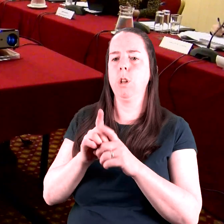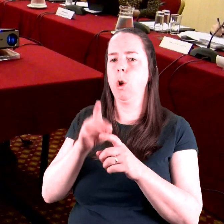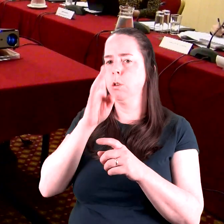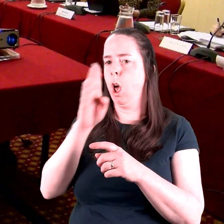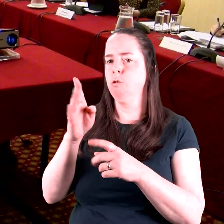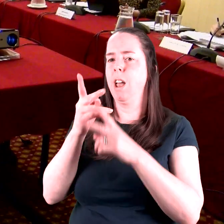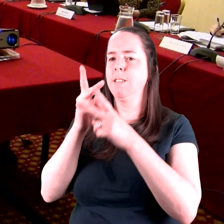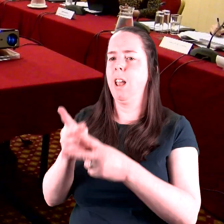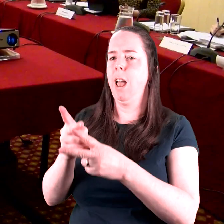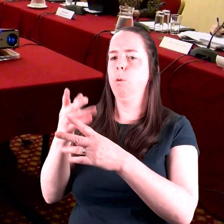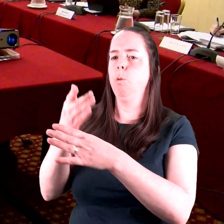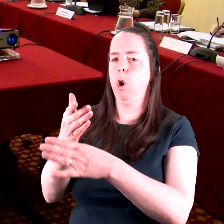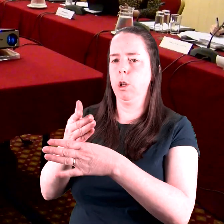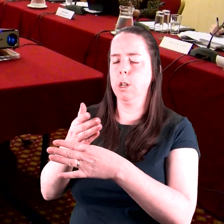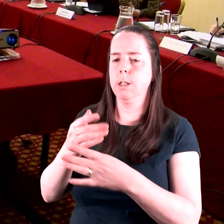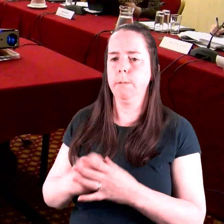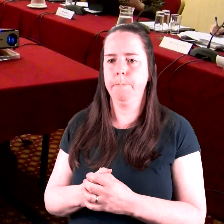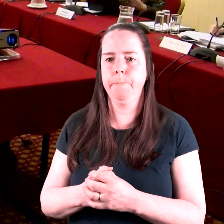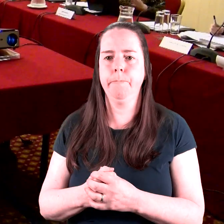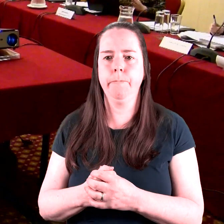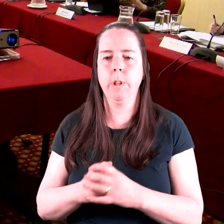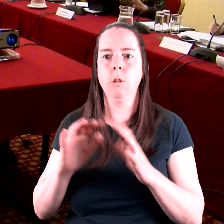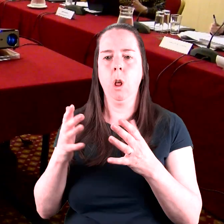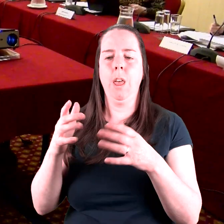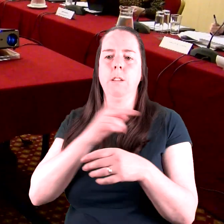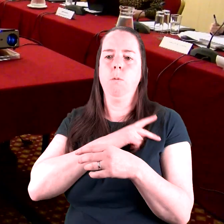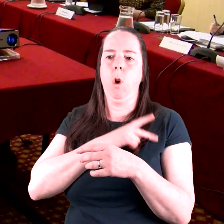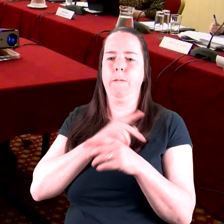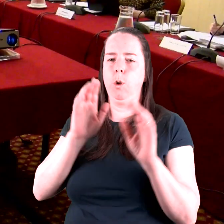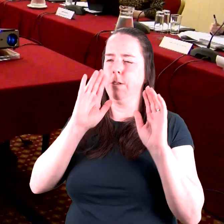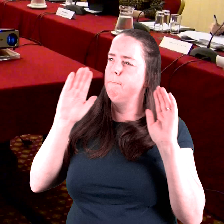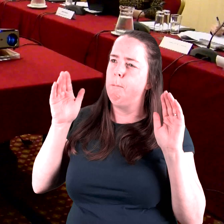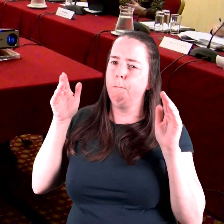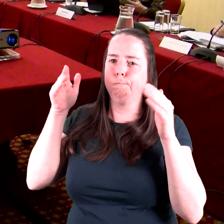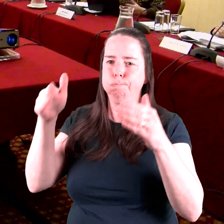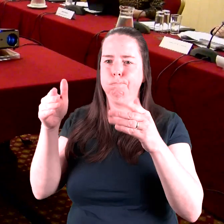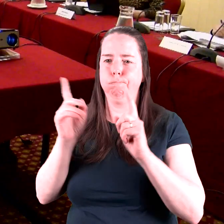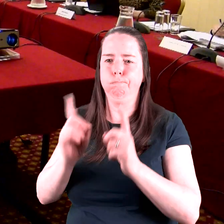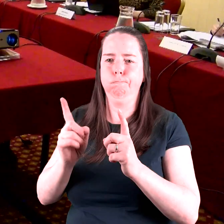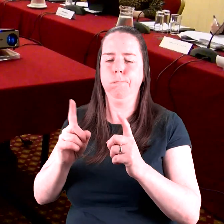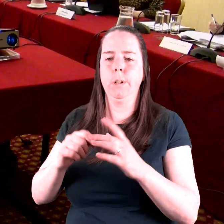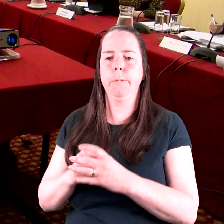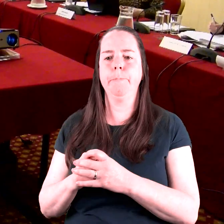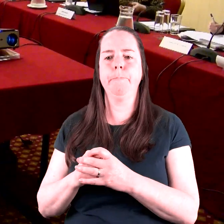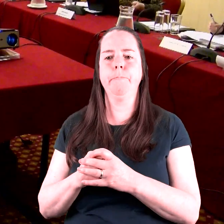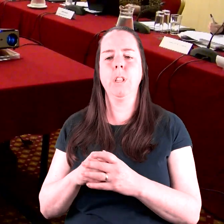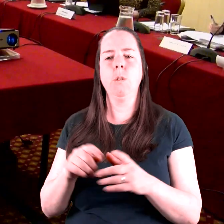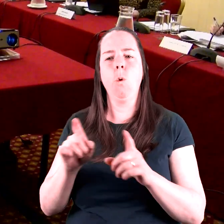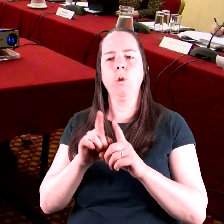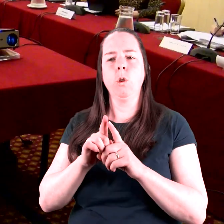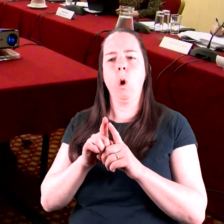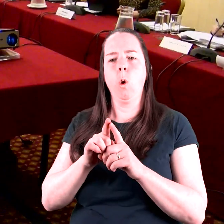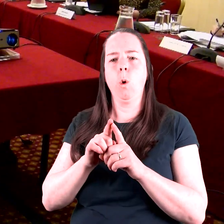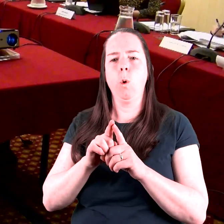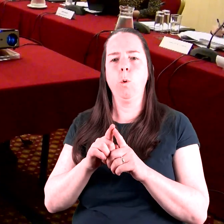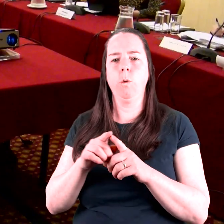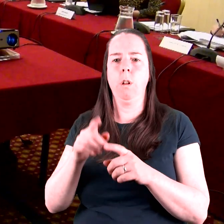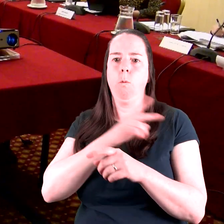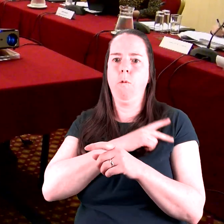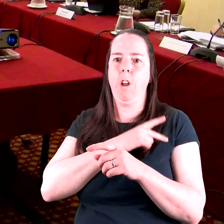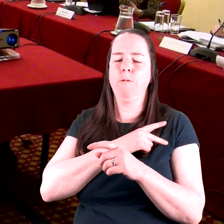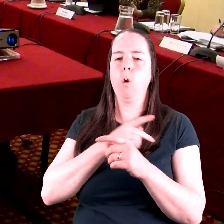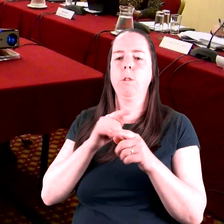also direct care workers. So that's the workforce that we're largely focusing on. It's also an